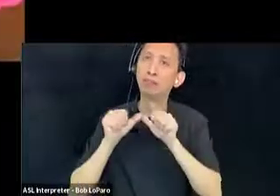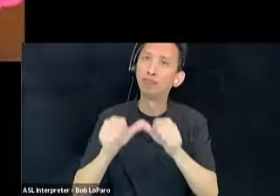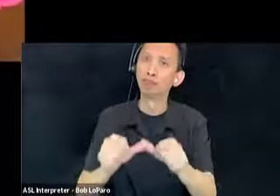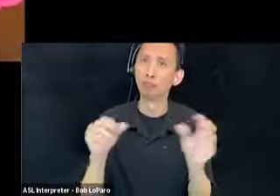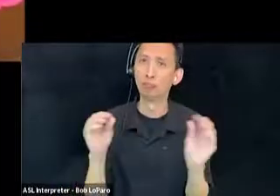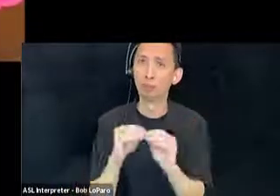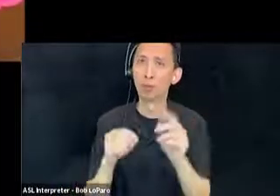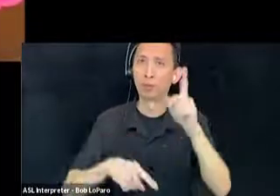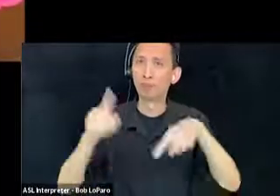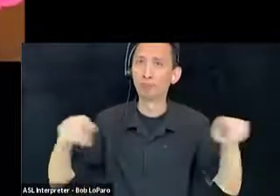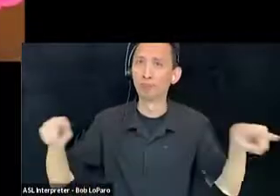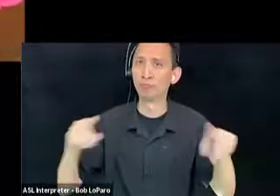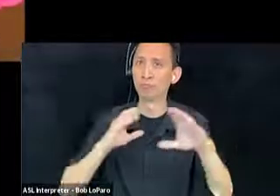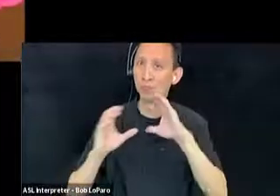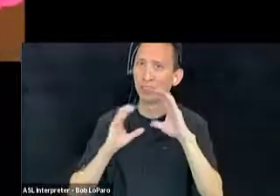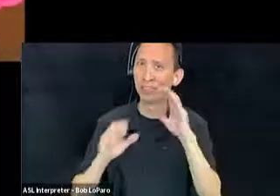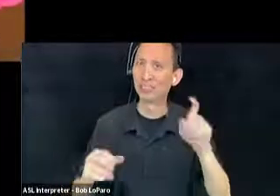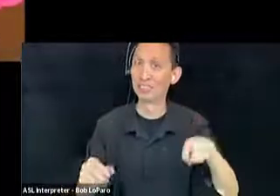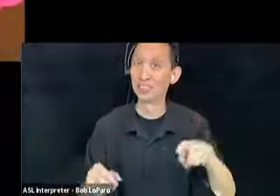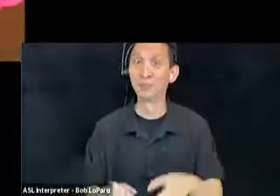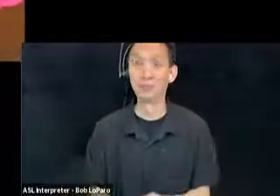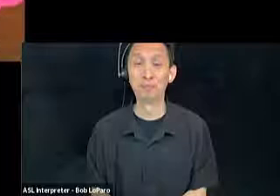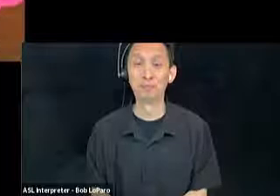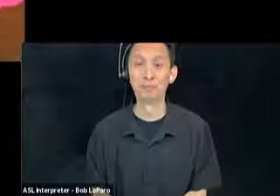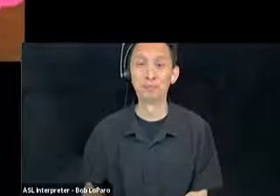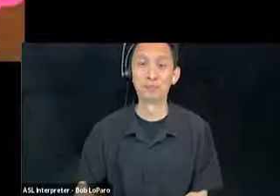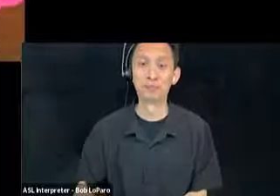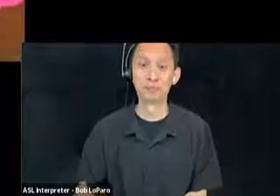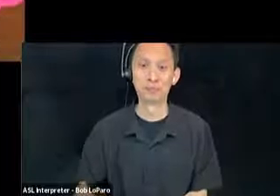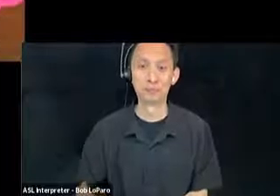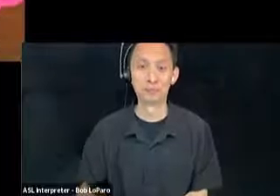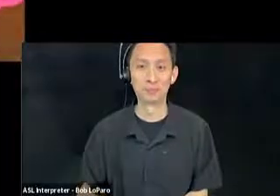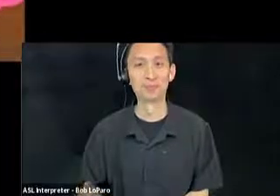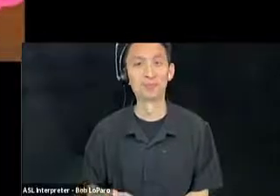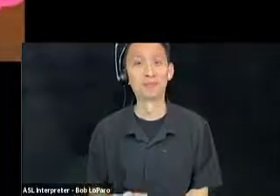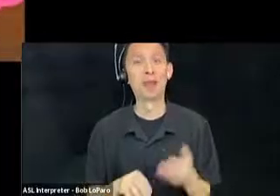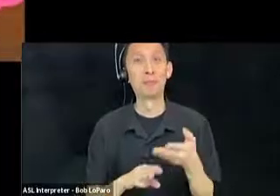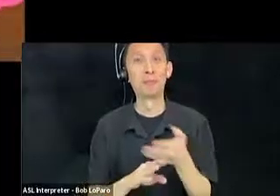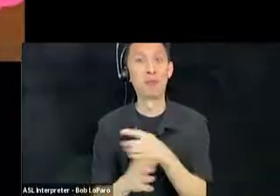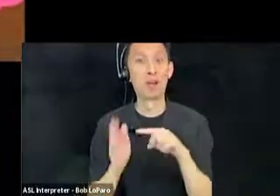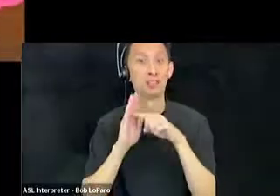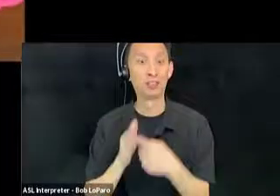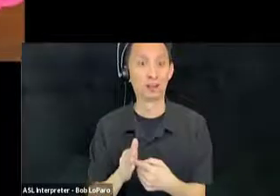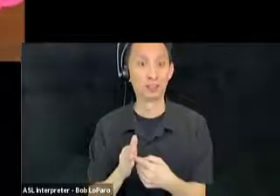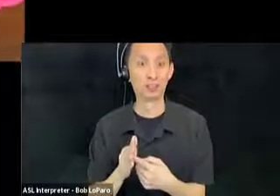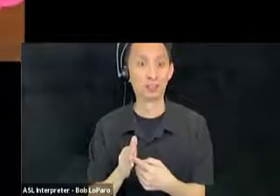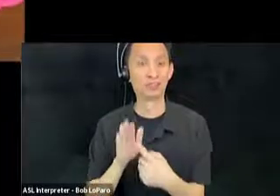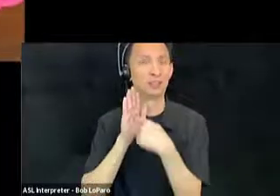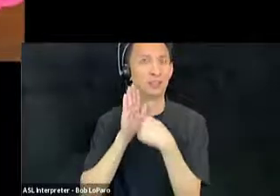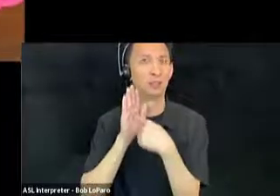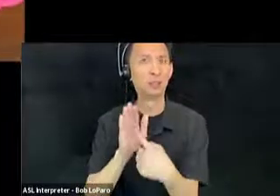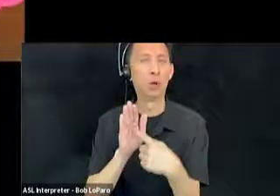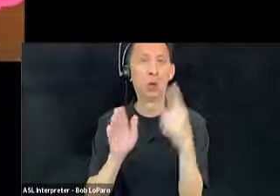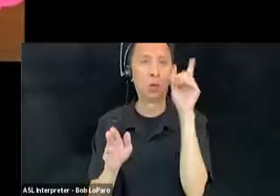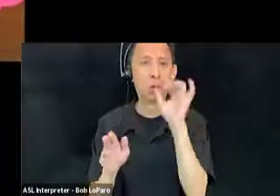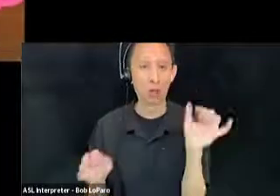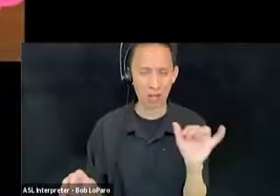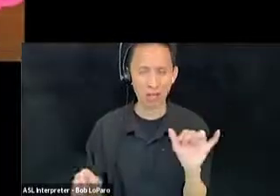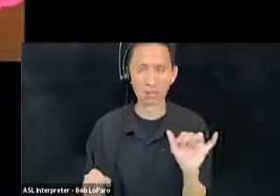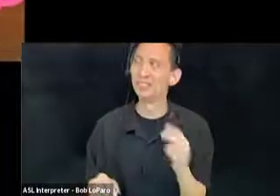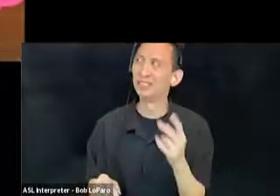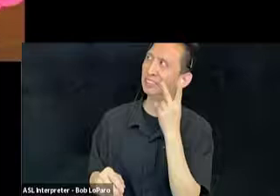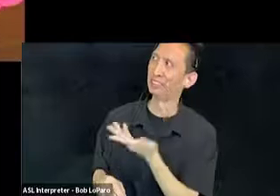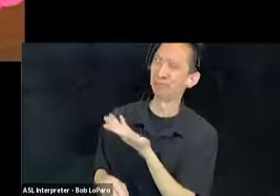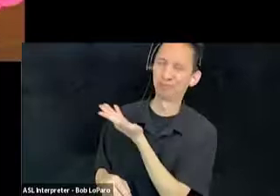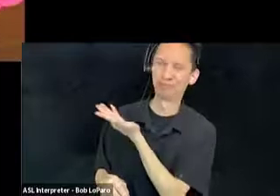So, and before I get into the really big details, I wanted to just give you guys the basic calendar system format because you'll see them in a lot